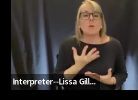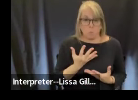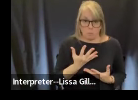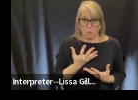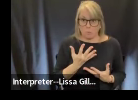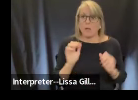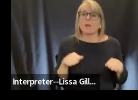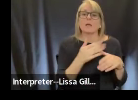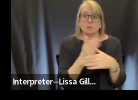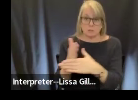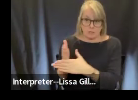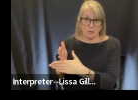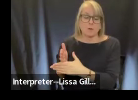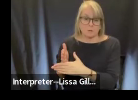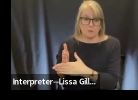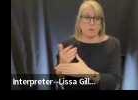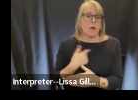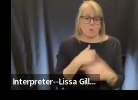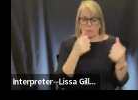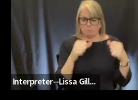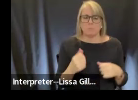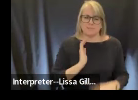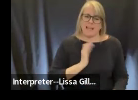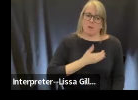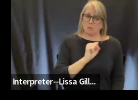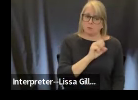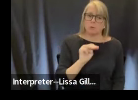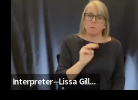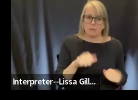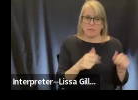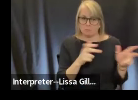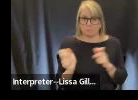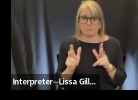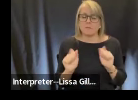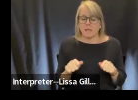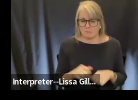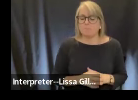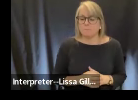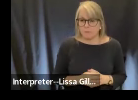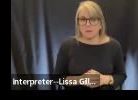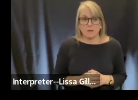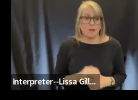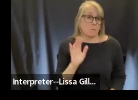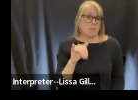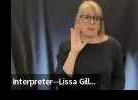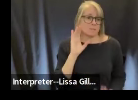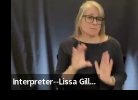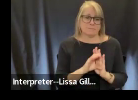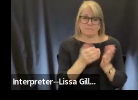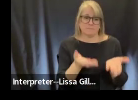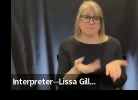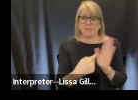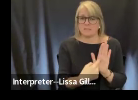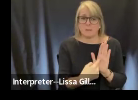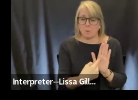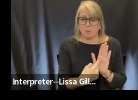you, or certainly we put these on our social media so you are able to snag it or share it from there. But this is just a visual example. Instead